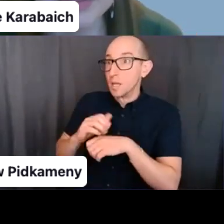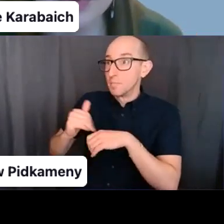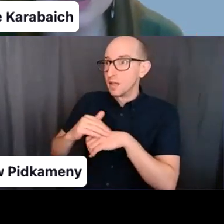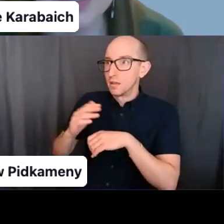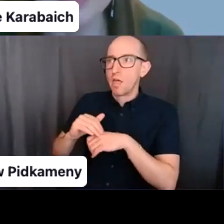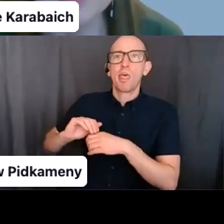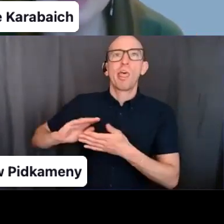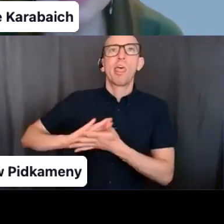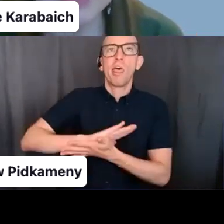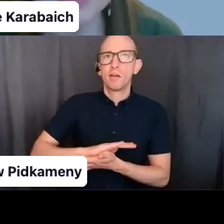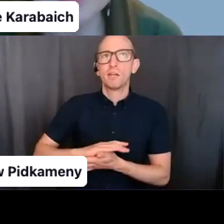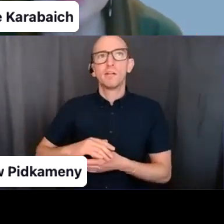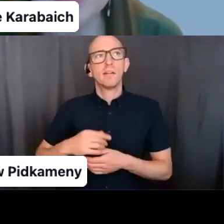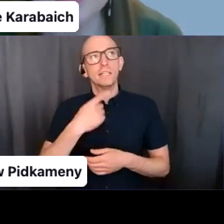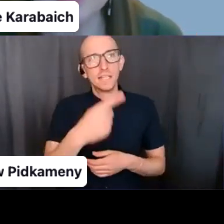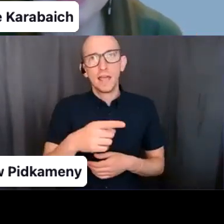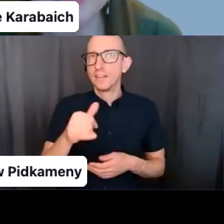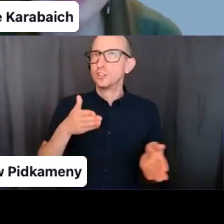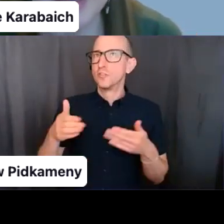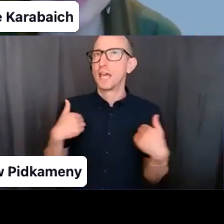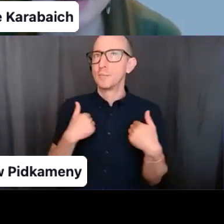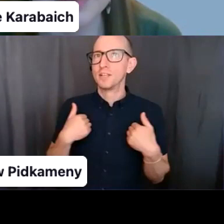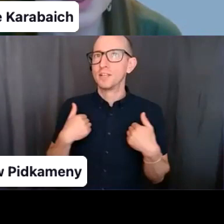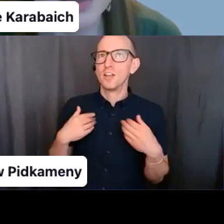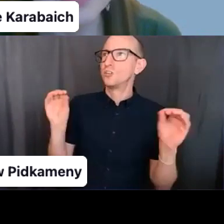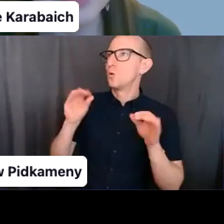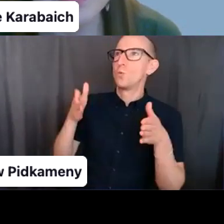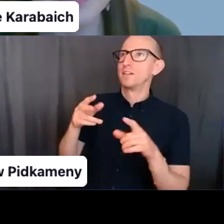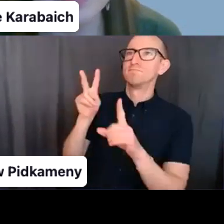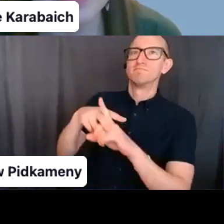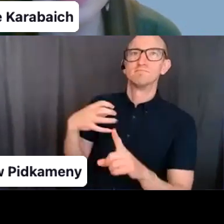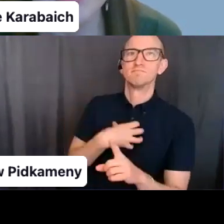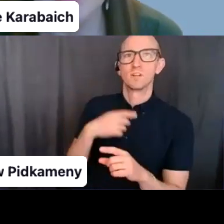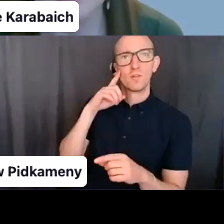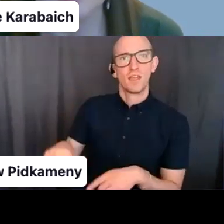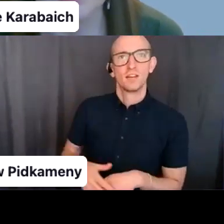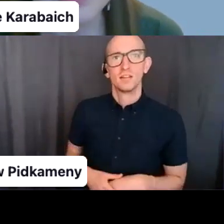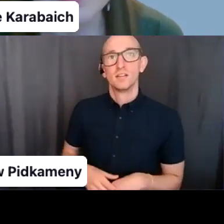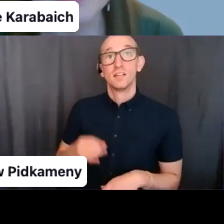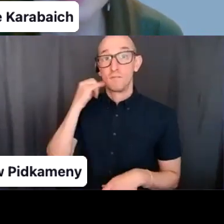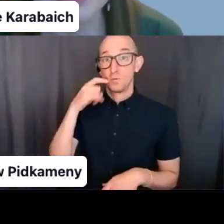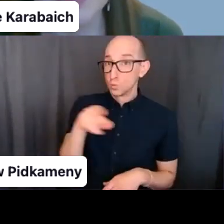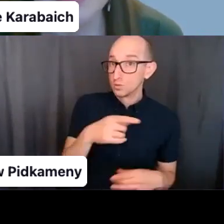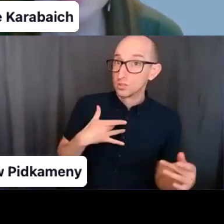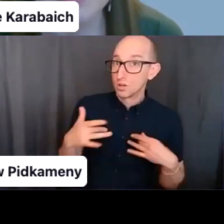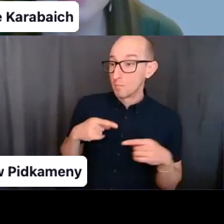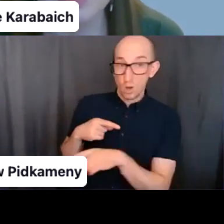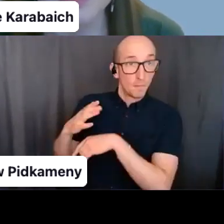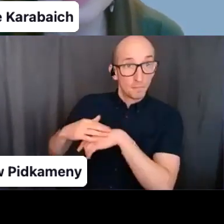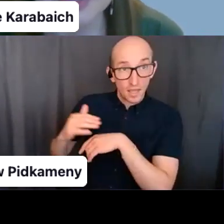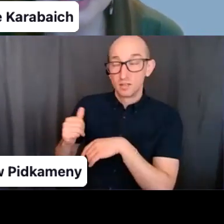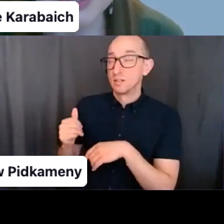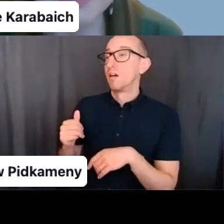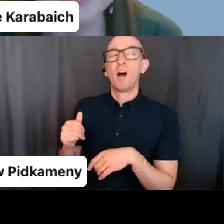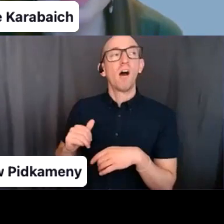this. So if you have concerns about people fraudulently passing off their pet as a service animal or a service animal in training, our